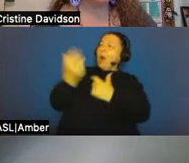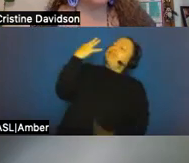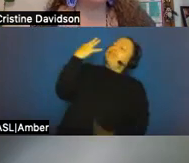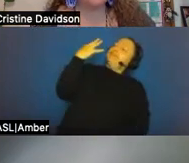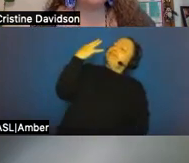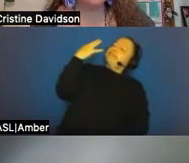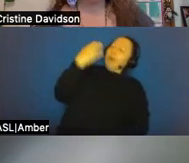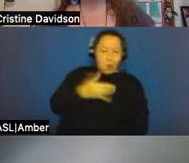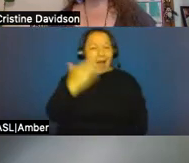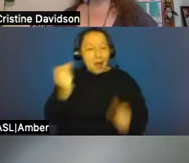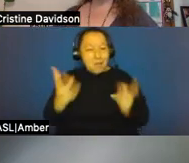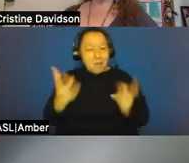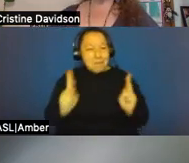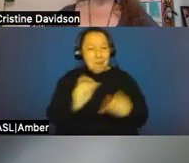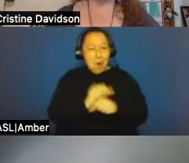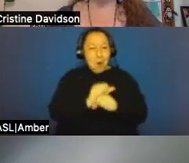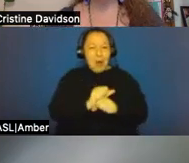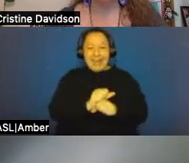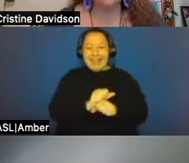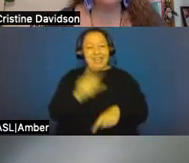work, at least not where I work, right? So